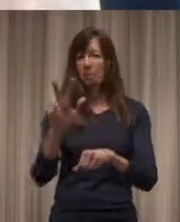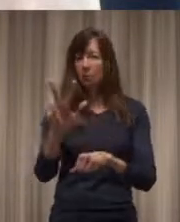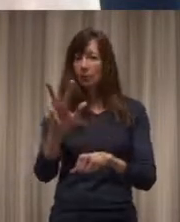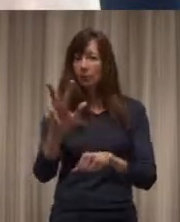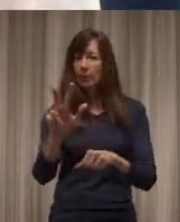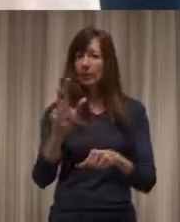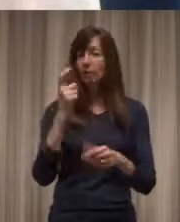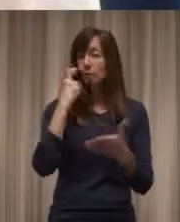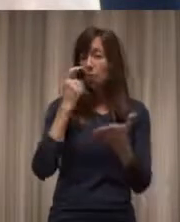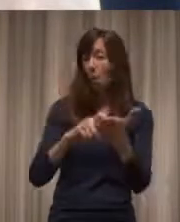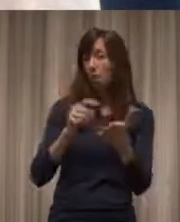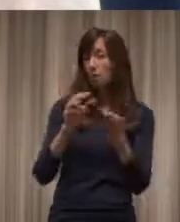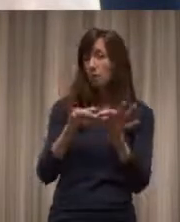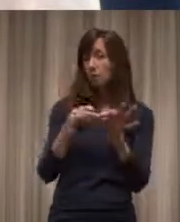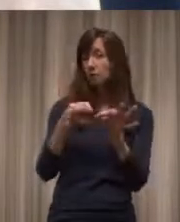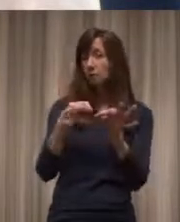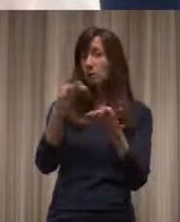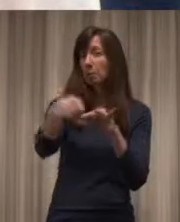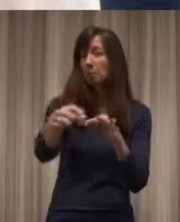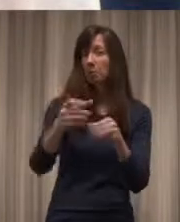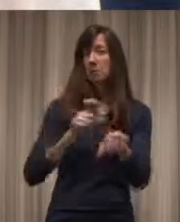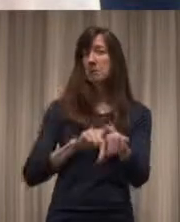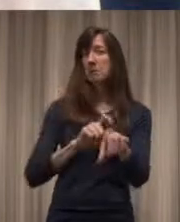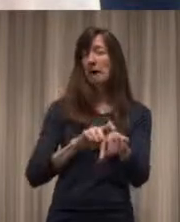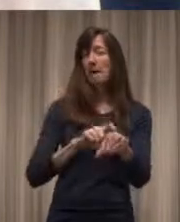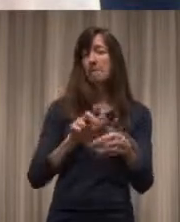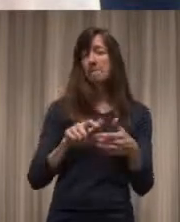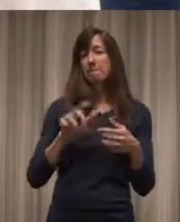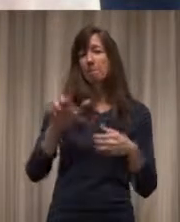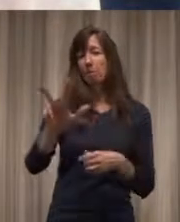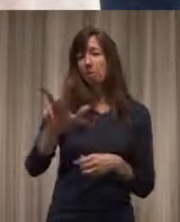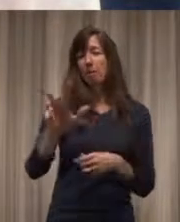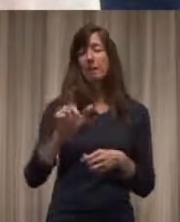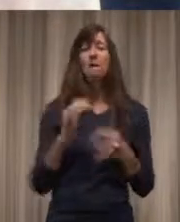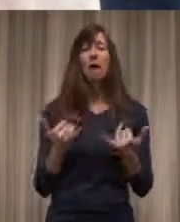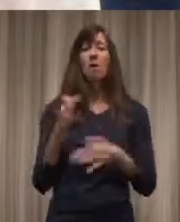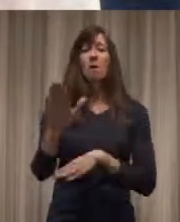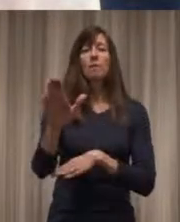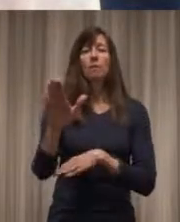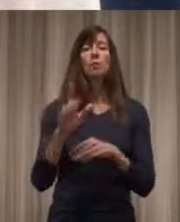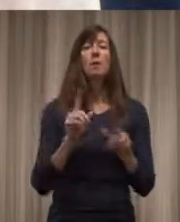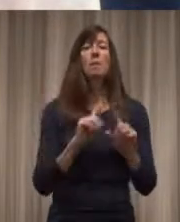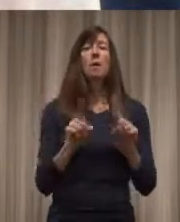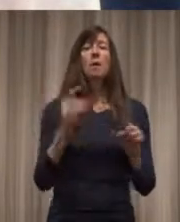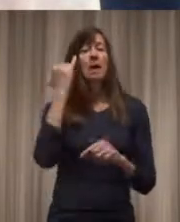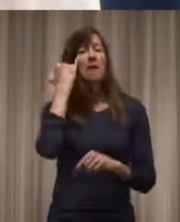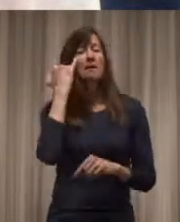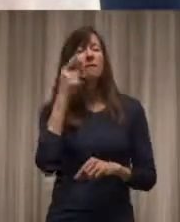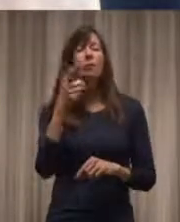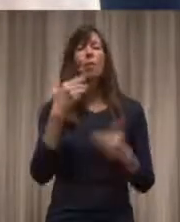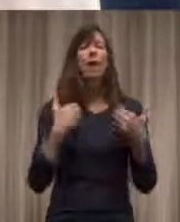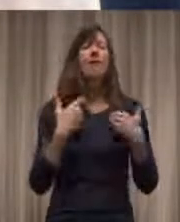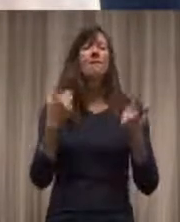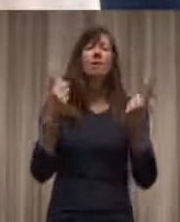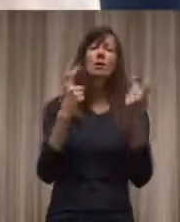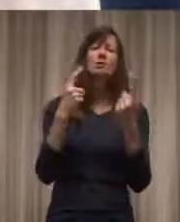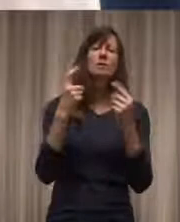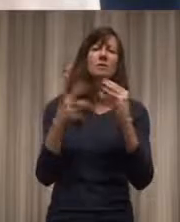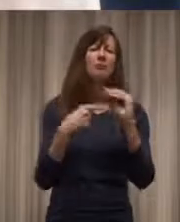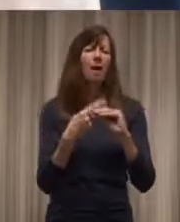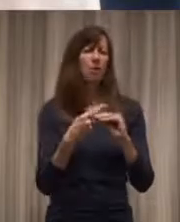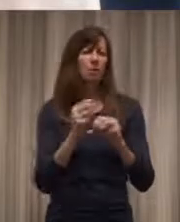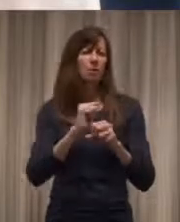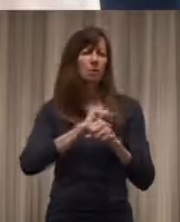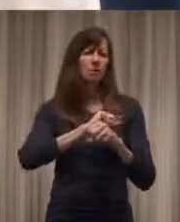any questions on COVID, testing, vaccines, and so forth, or any other needs in terms